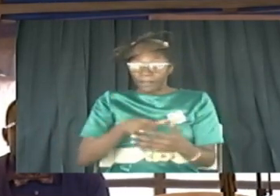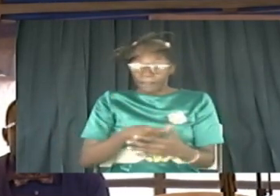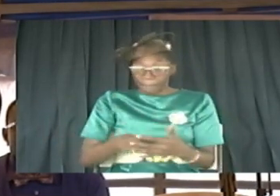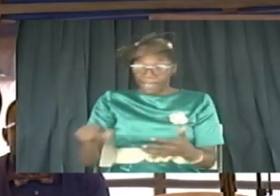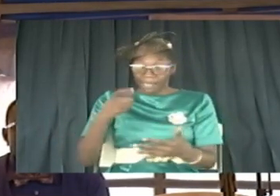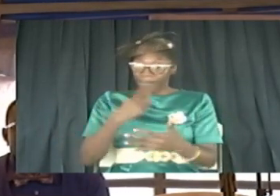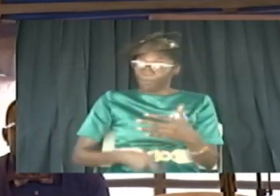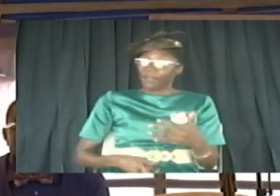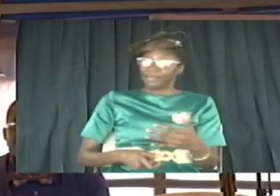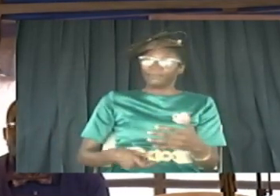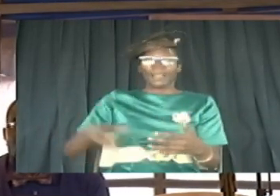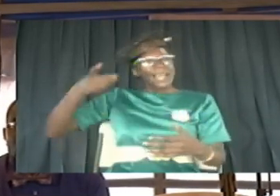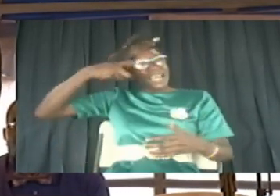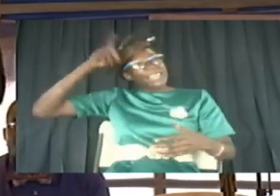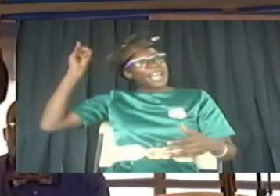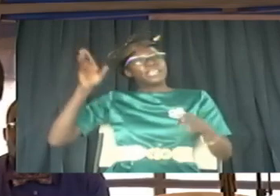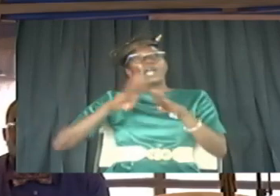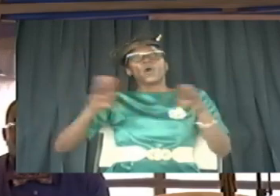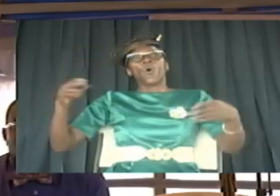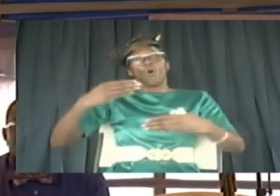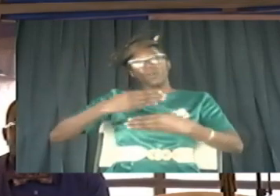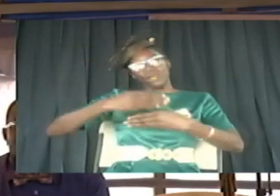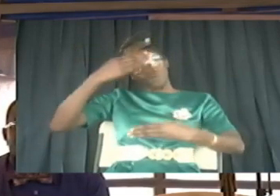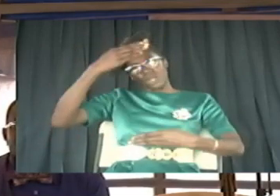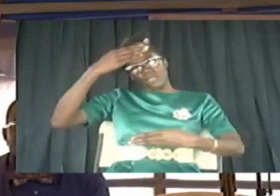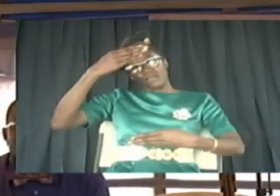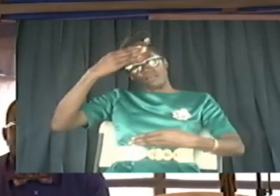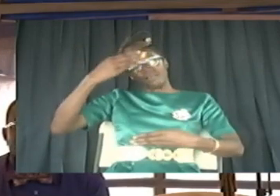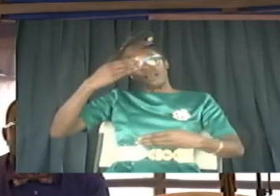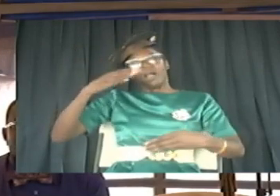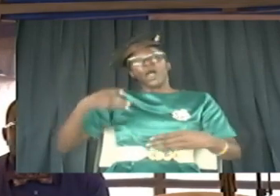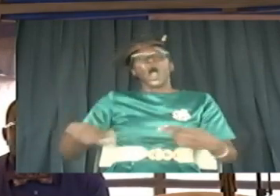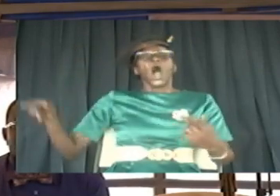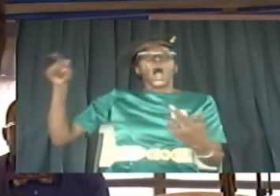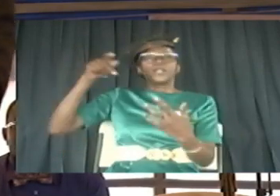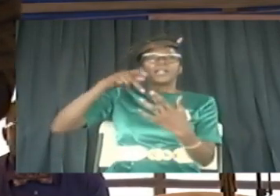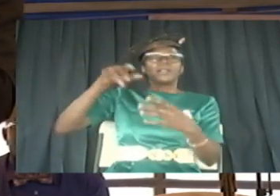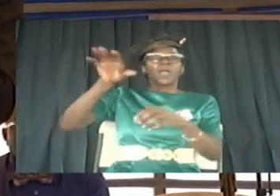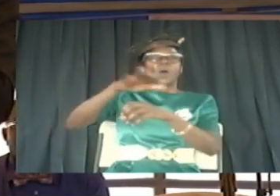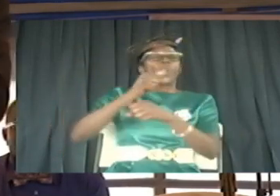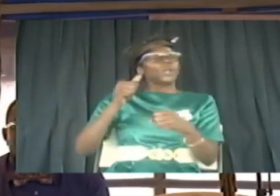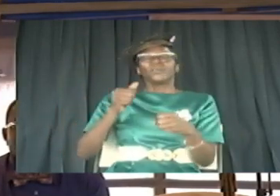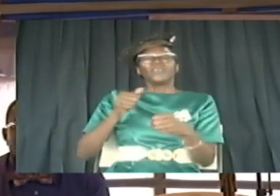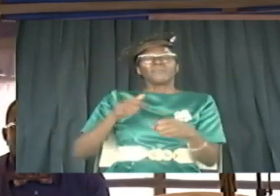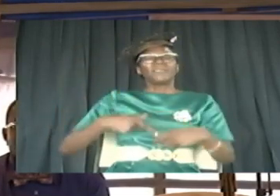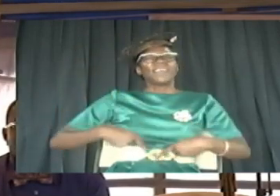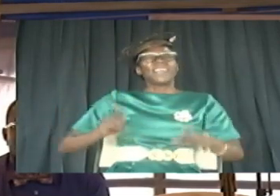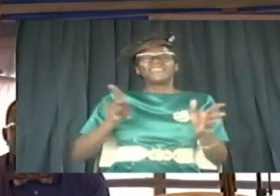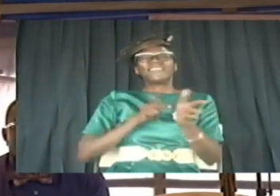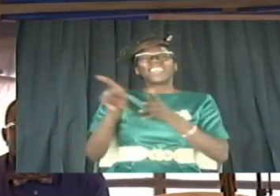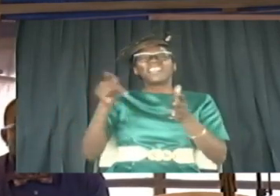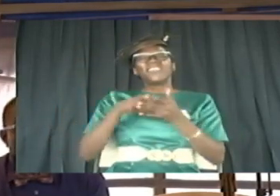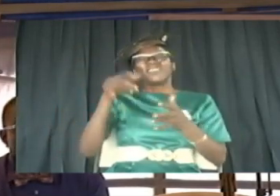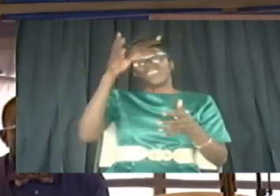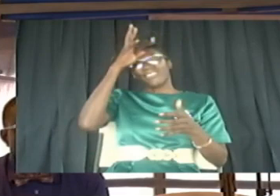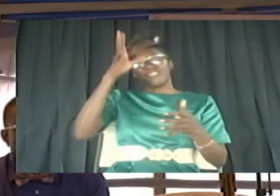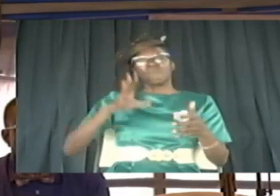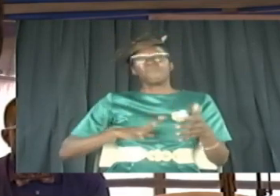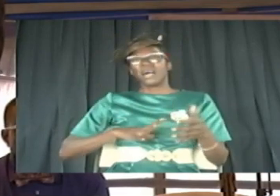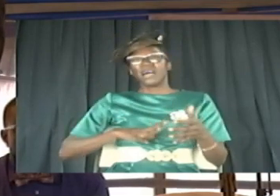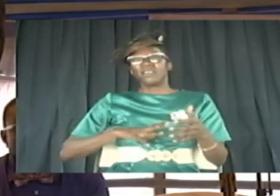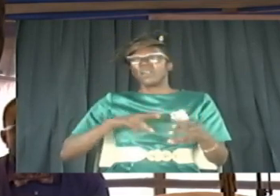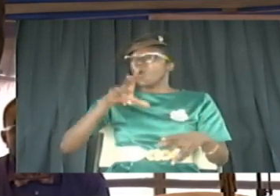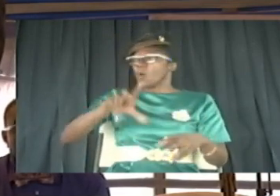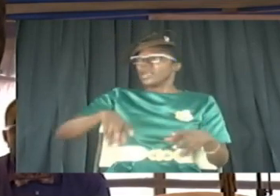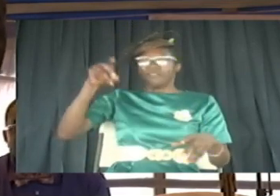Daniel opened his windows until they held on to him and said, let's kill this man. But what I found is that favor won't